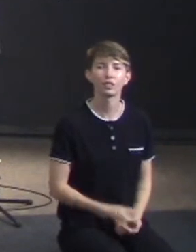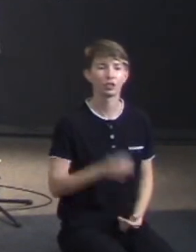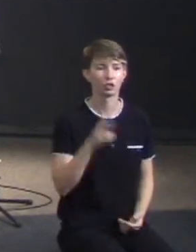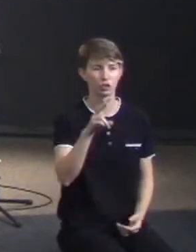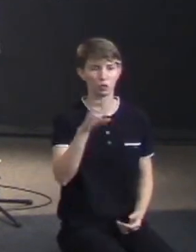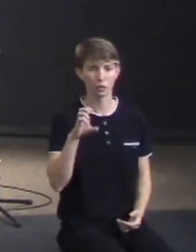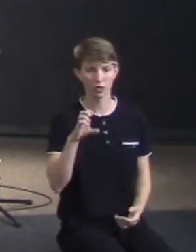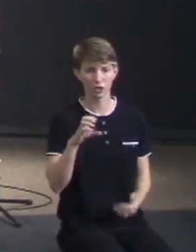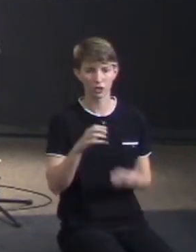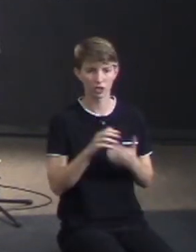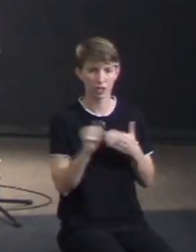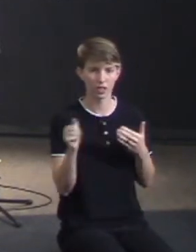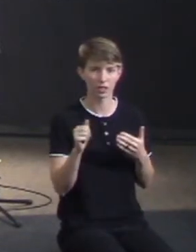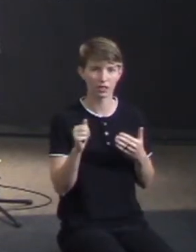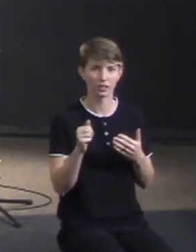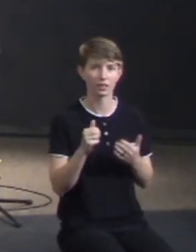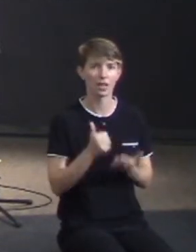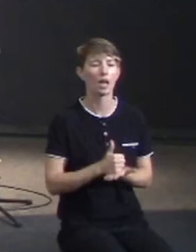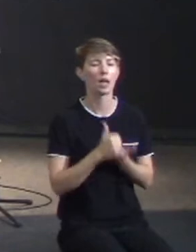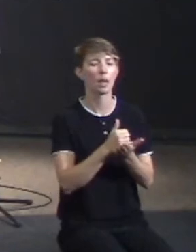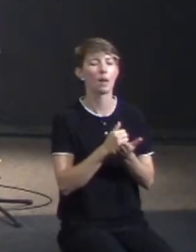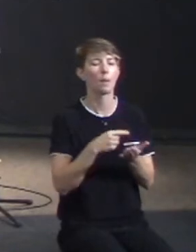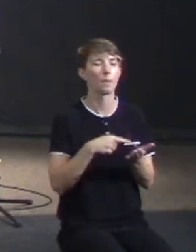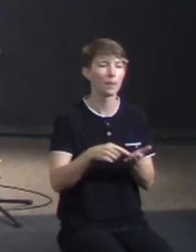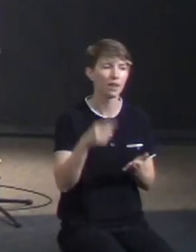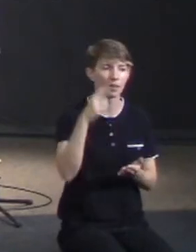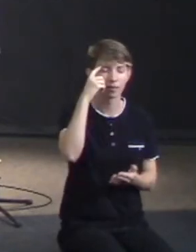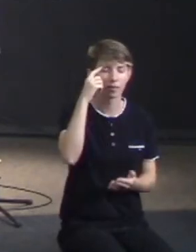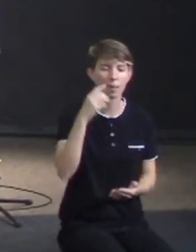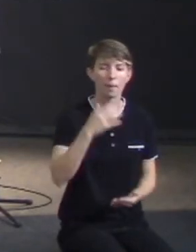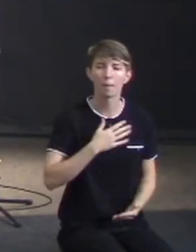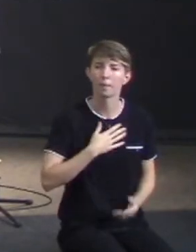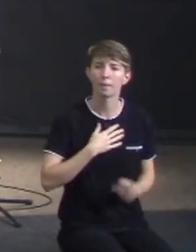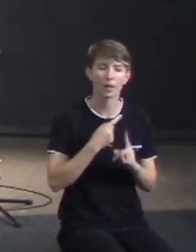$200 to help pay for my rent. Someone else